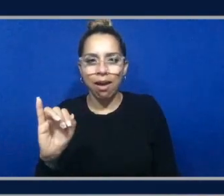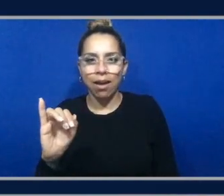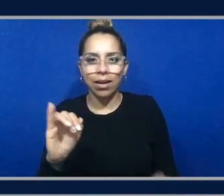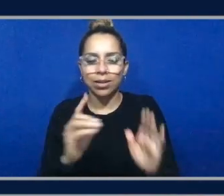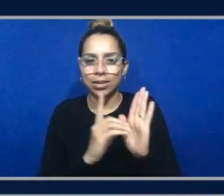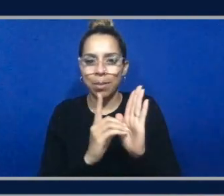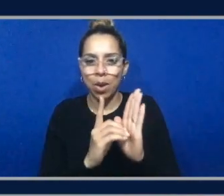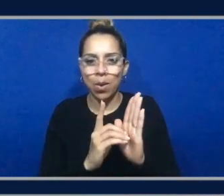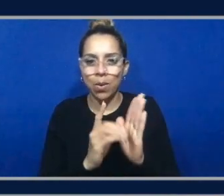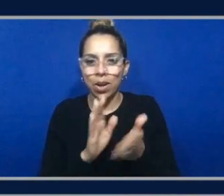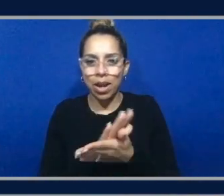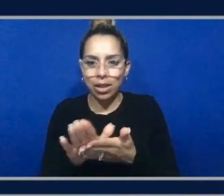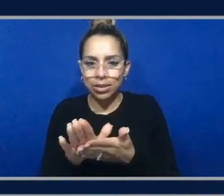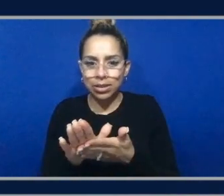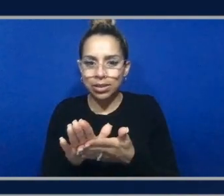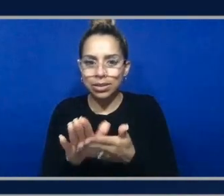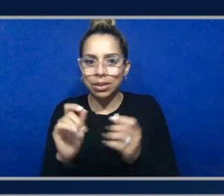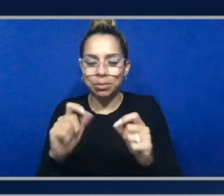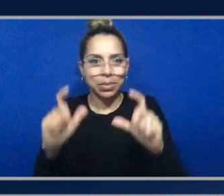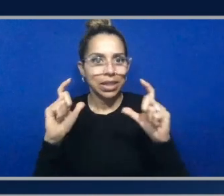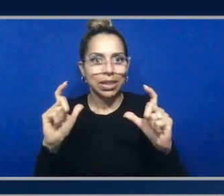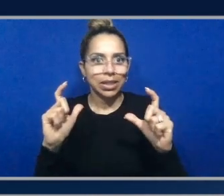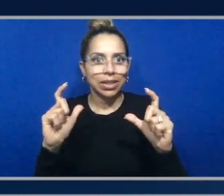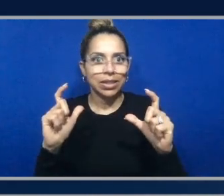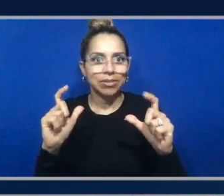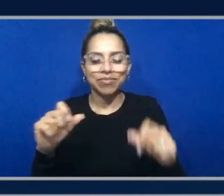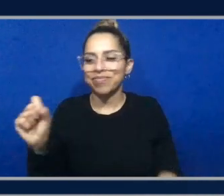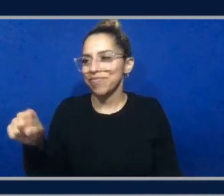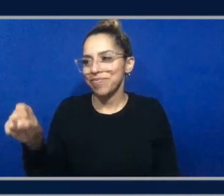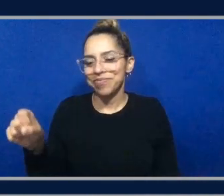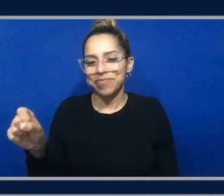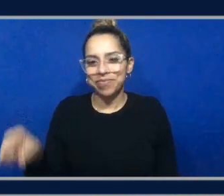and big. Absolutely. Right. So.